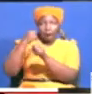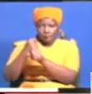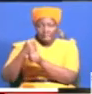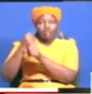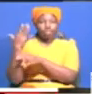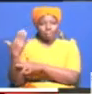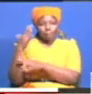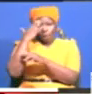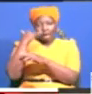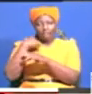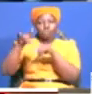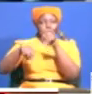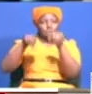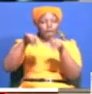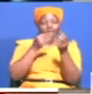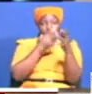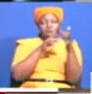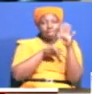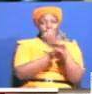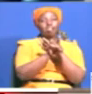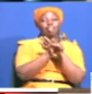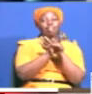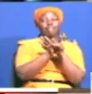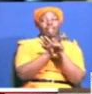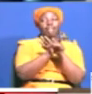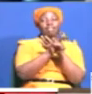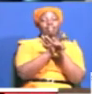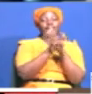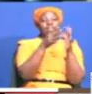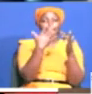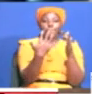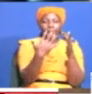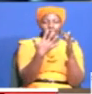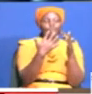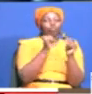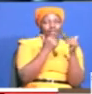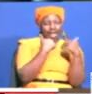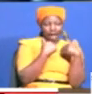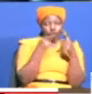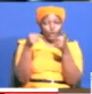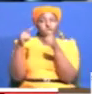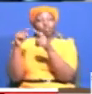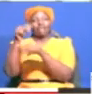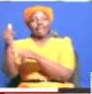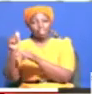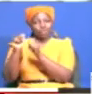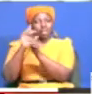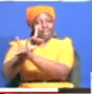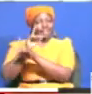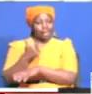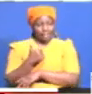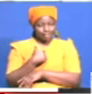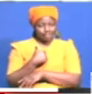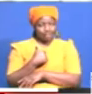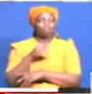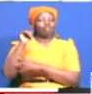document they have from that possessed by the defense team. The document was produced by one of the witnesses from the defense team in the case where